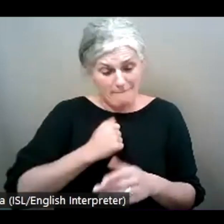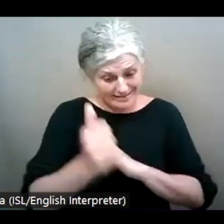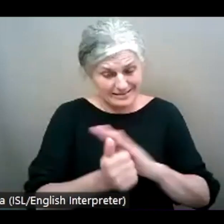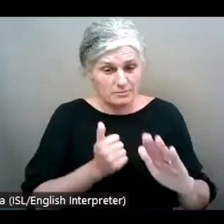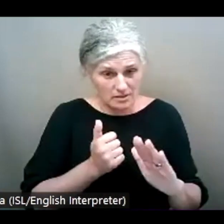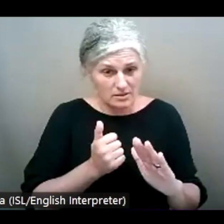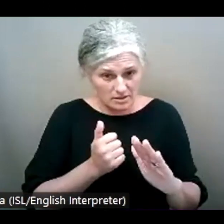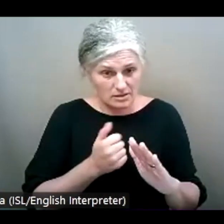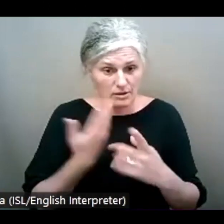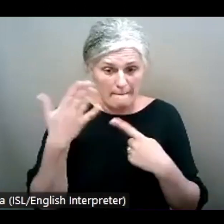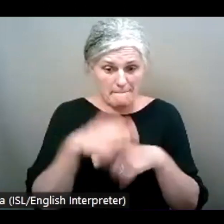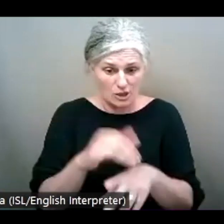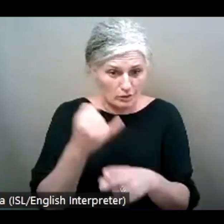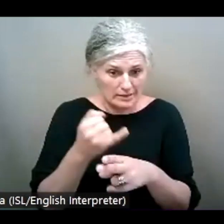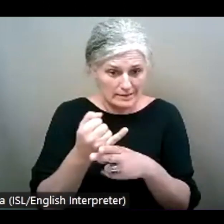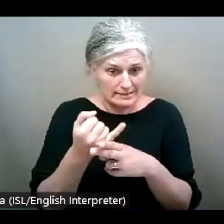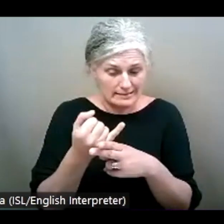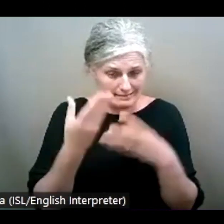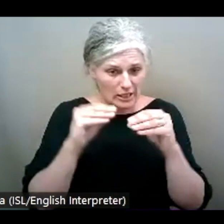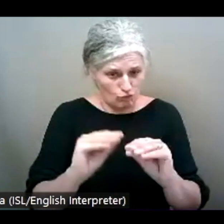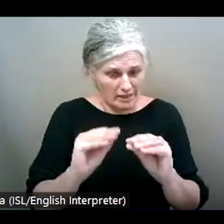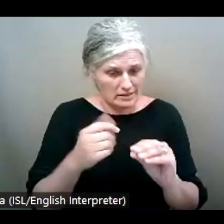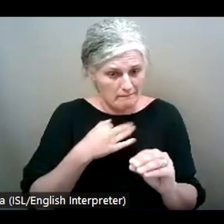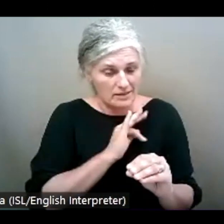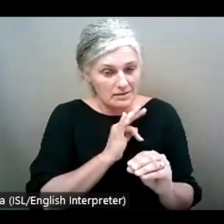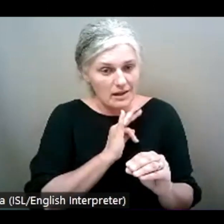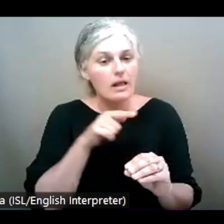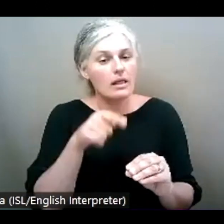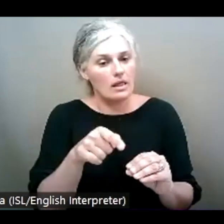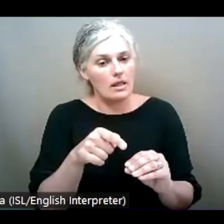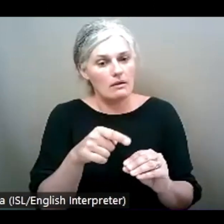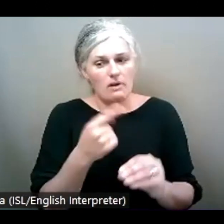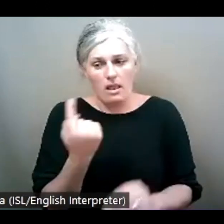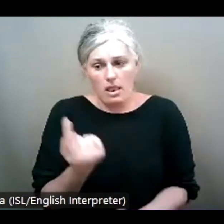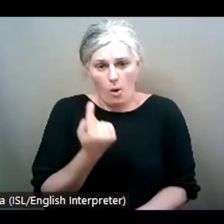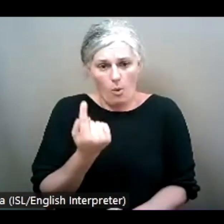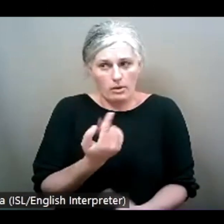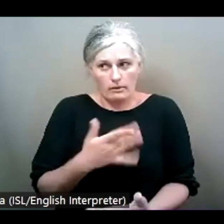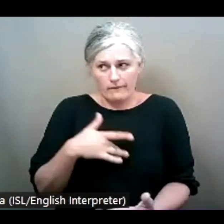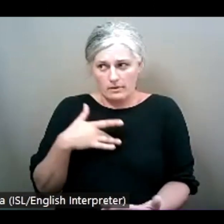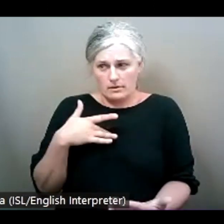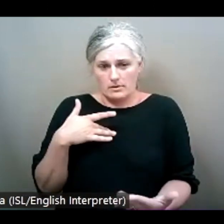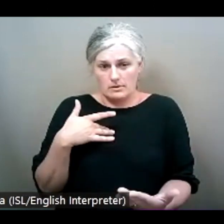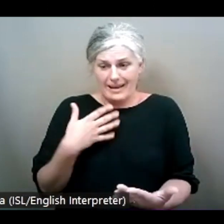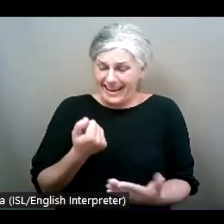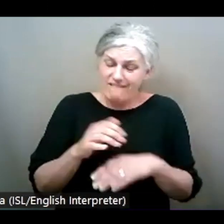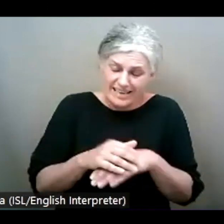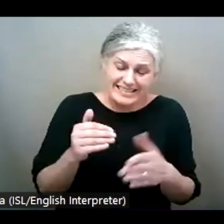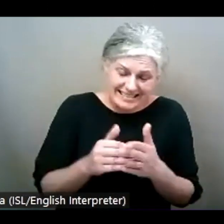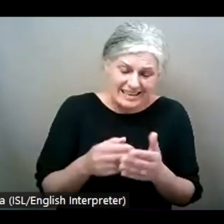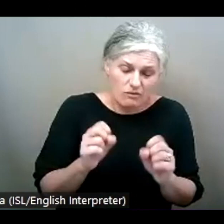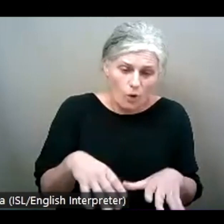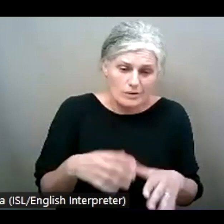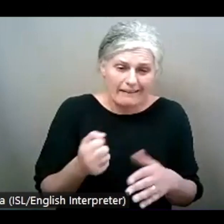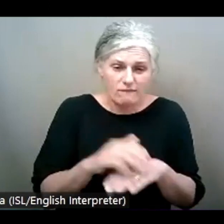I went to mainstream education, and that was very lonely for me at times. I mean, I had my friends, don't get me wrong, and